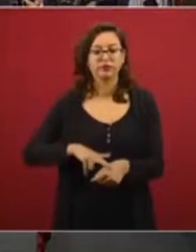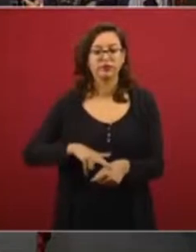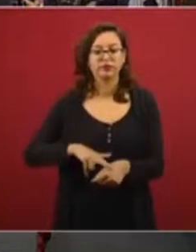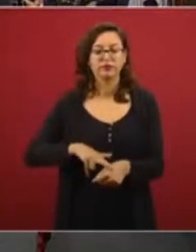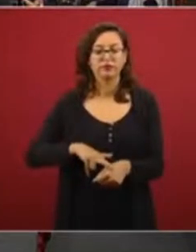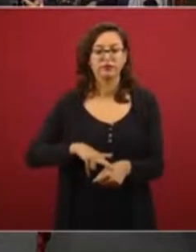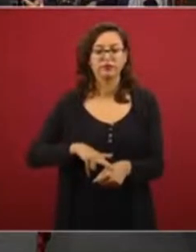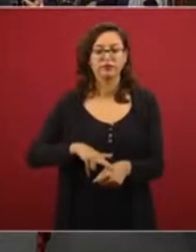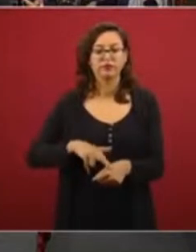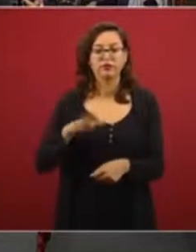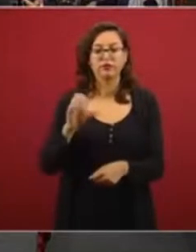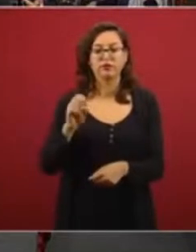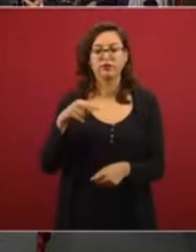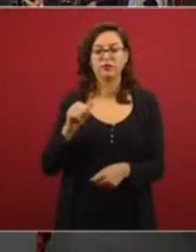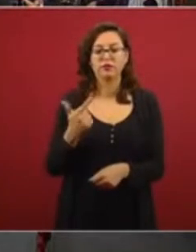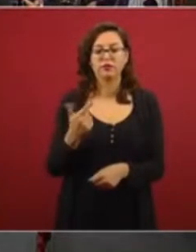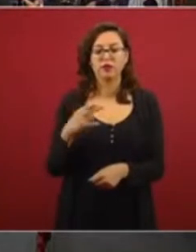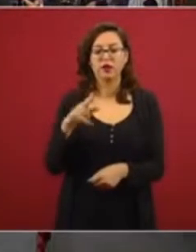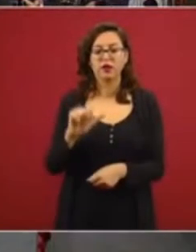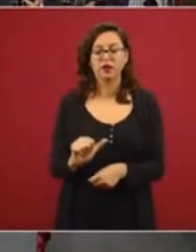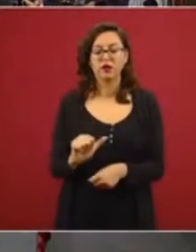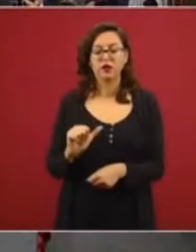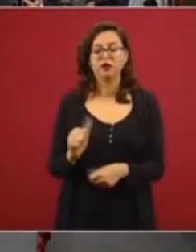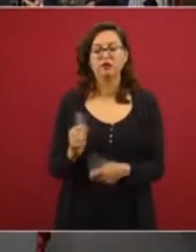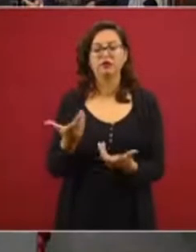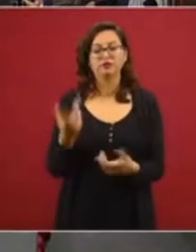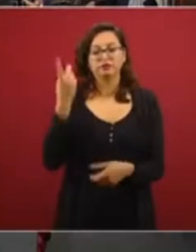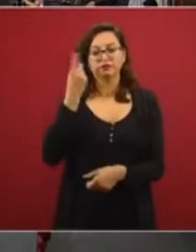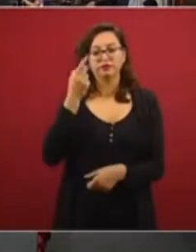la CONAGUA, señor director del proyecto Texcoco,